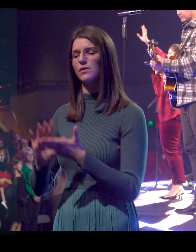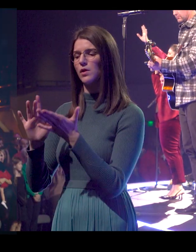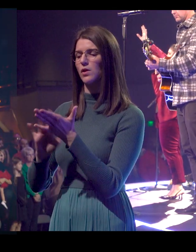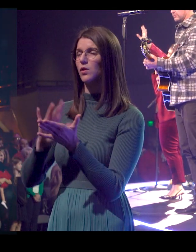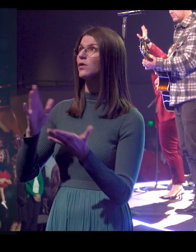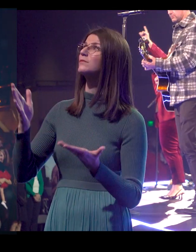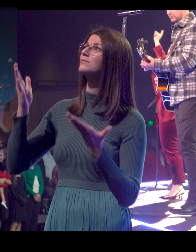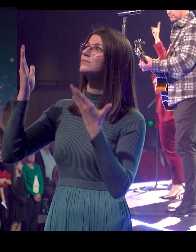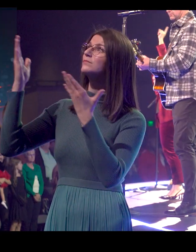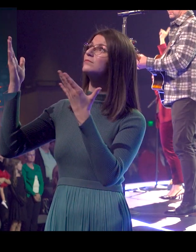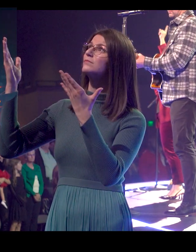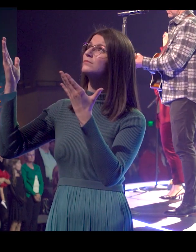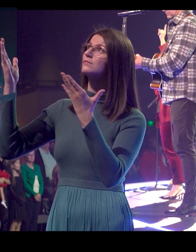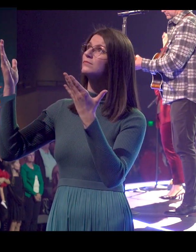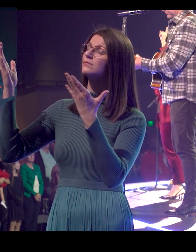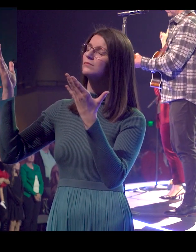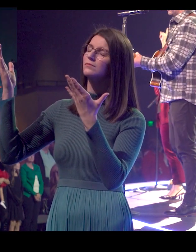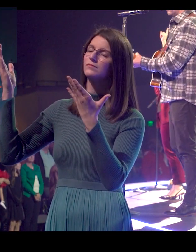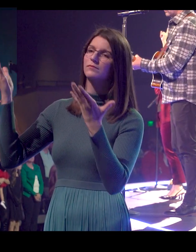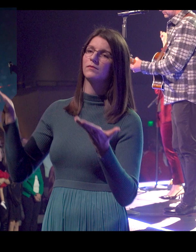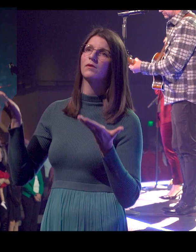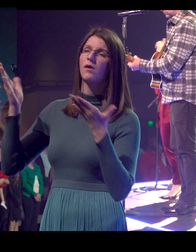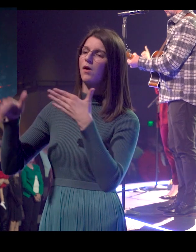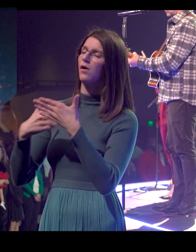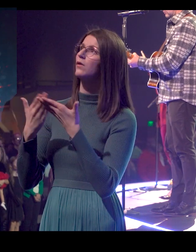one voice, we declare this truth. We say,